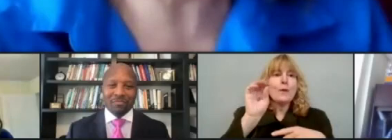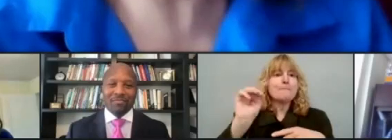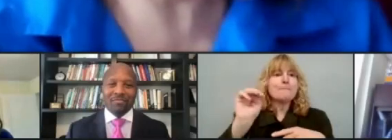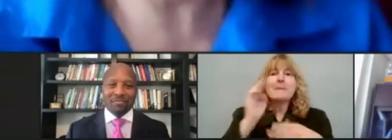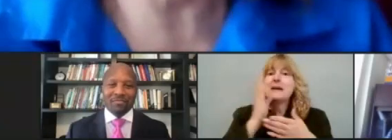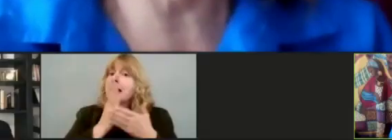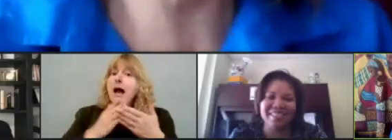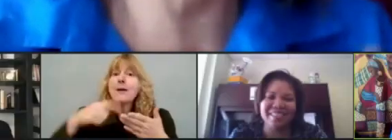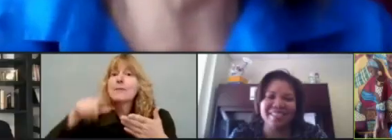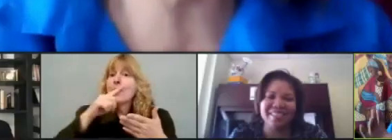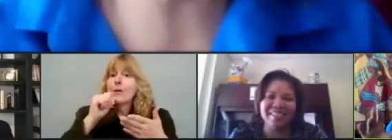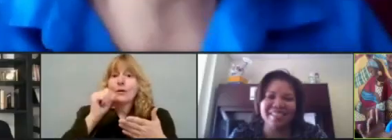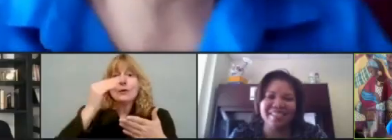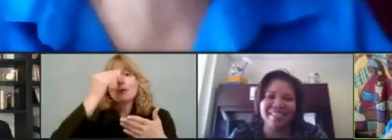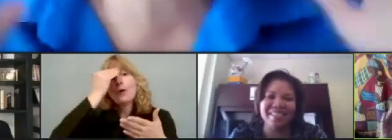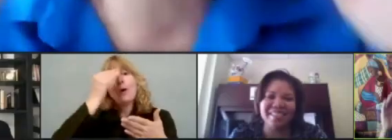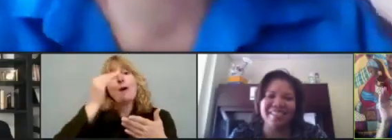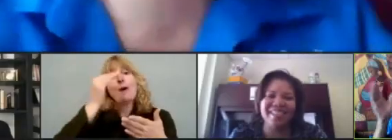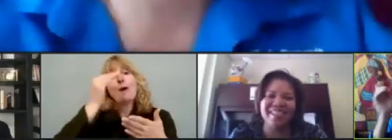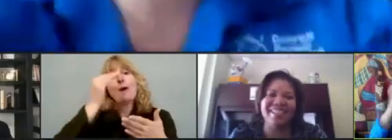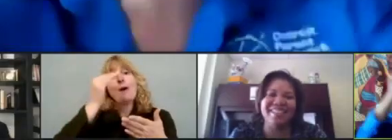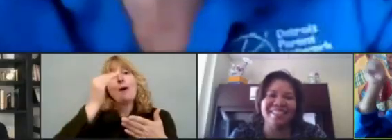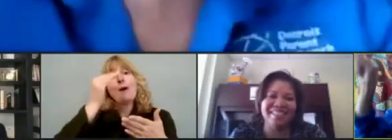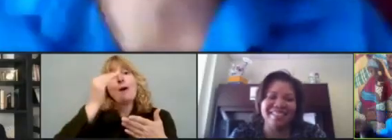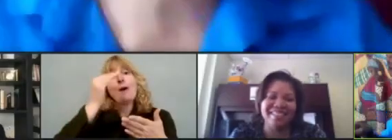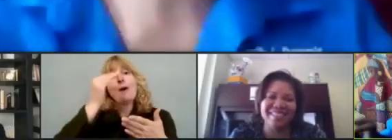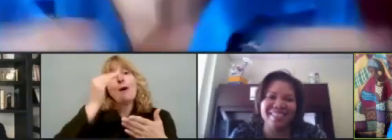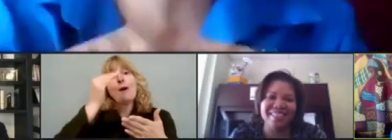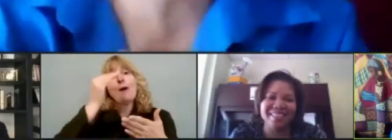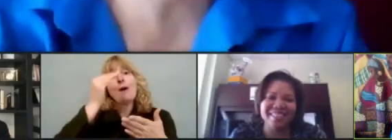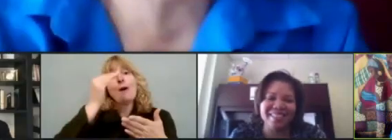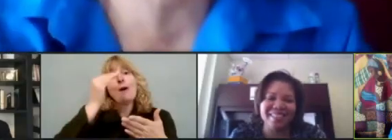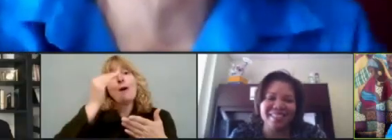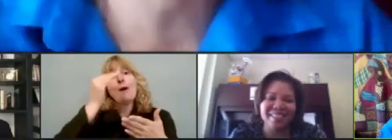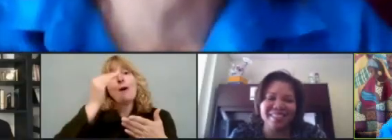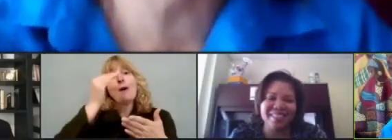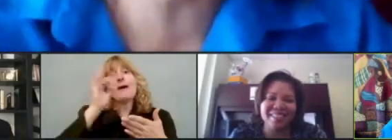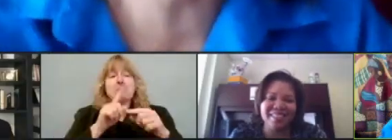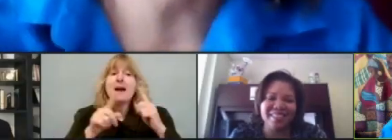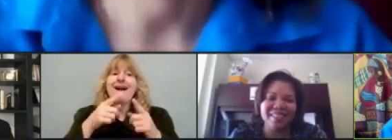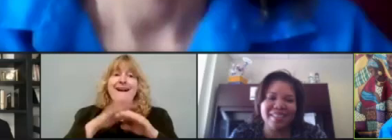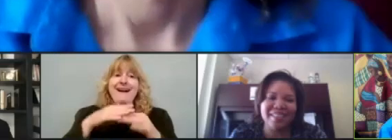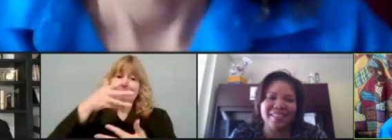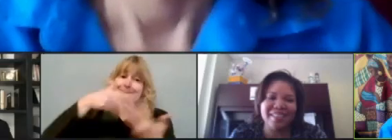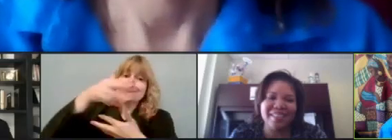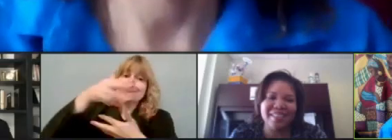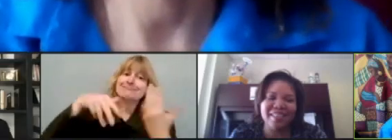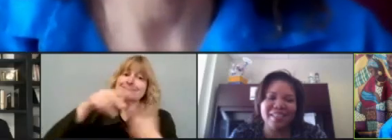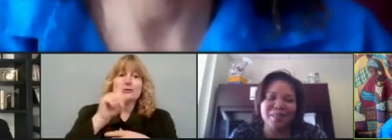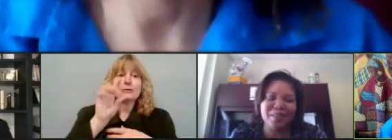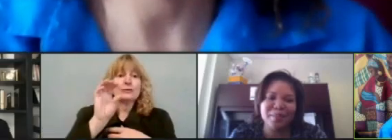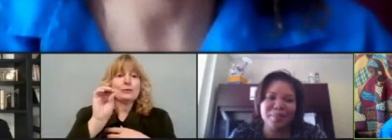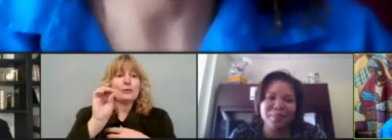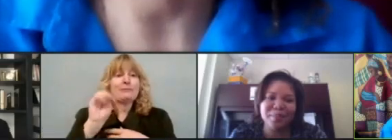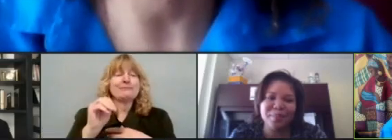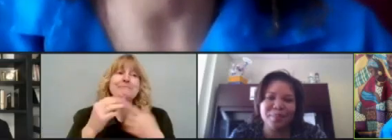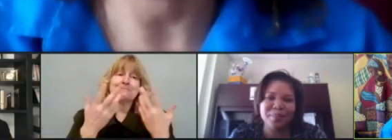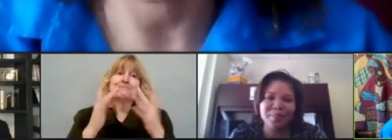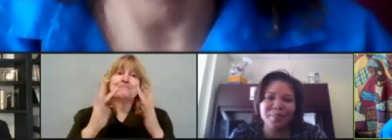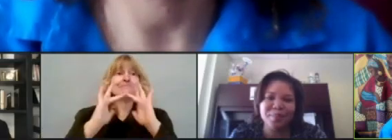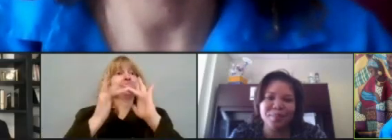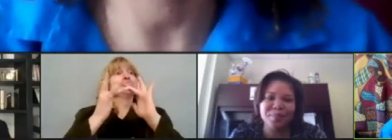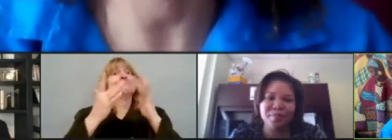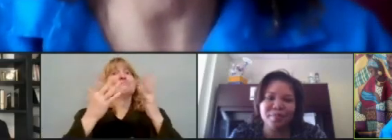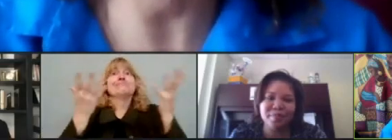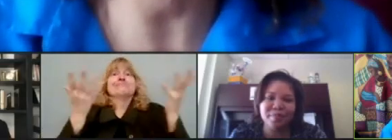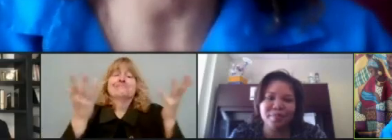we wouldn't know each other if we walked down the street, because we're used to just seeing ourselves in the spots. But to start us